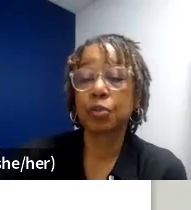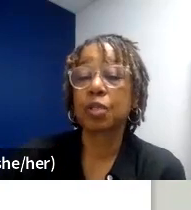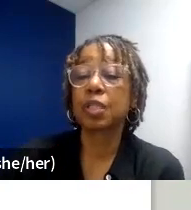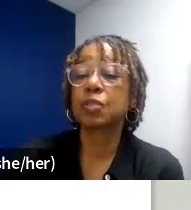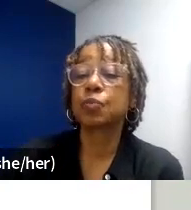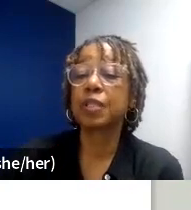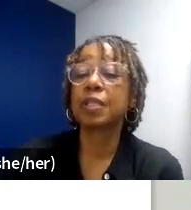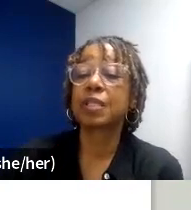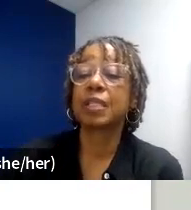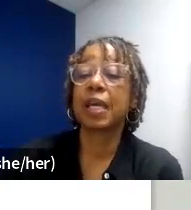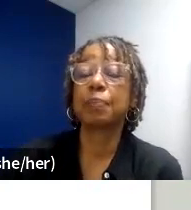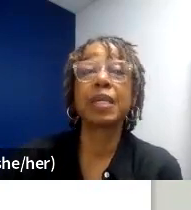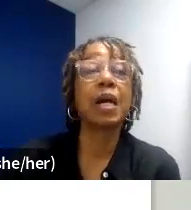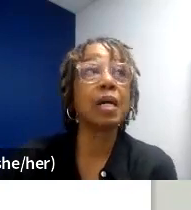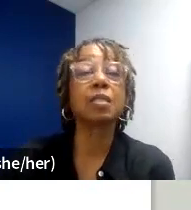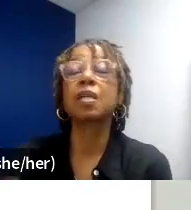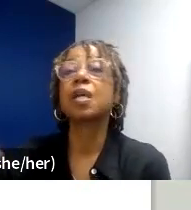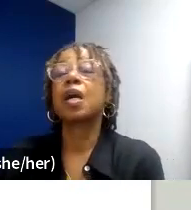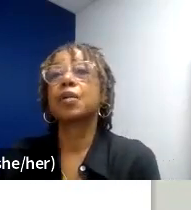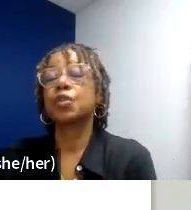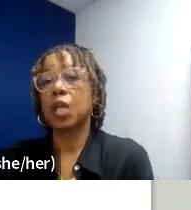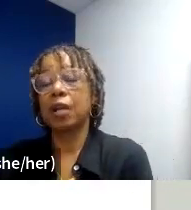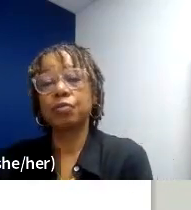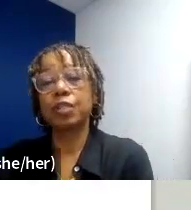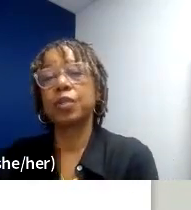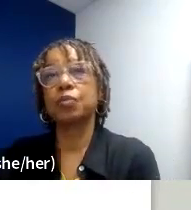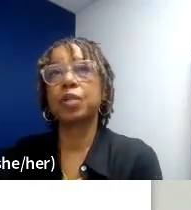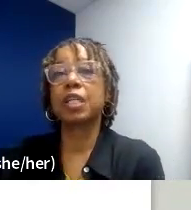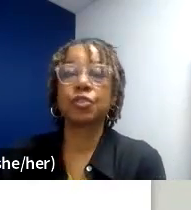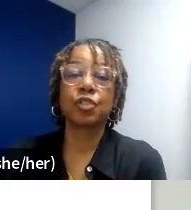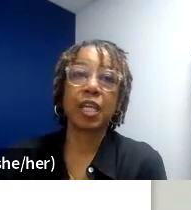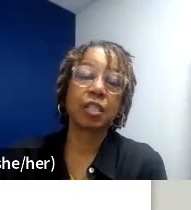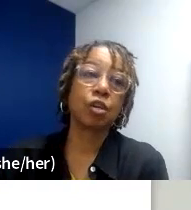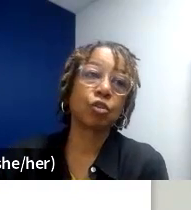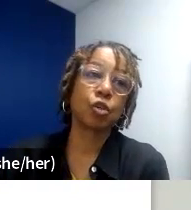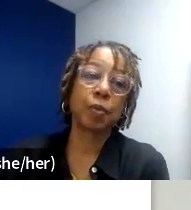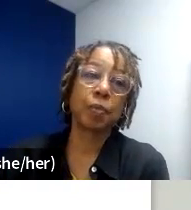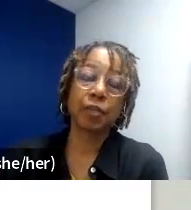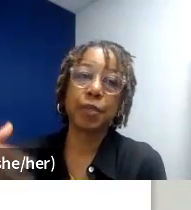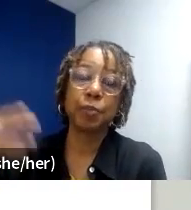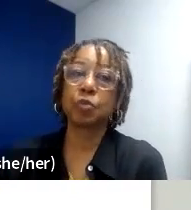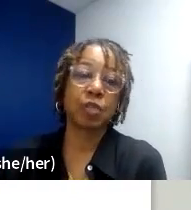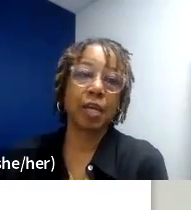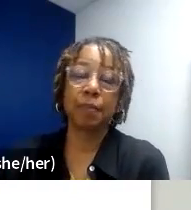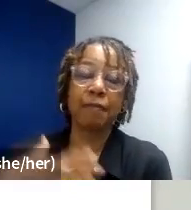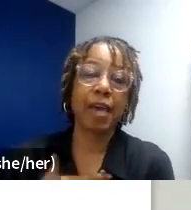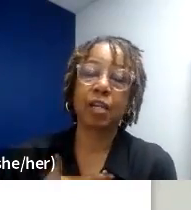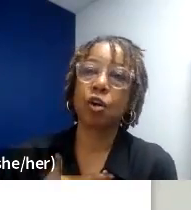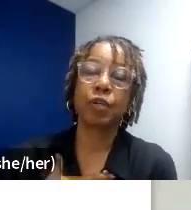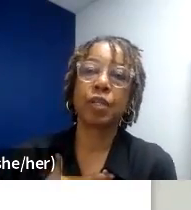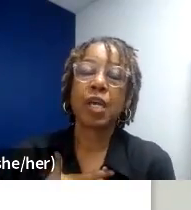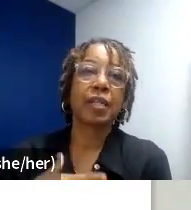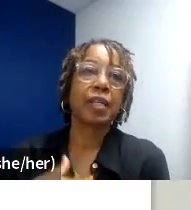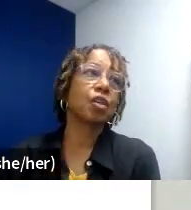Dr. Peluso is with us today, because I don't think we really understand the long-term impacts. People like me, I've